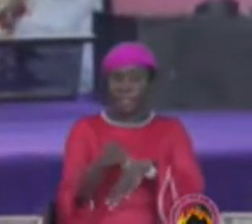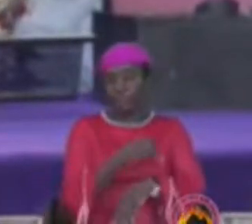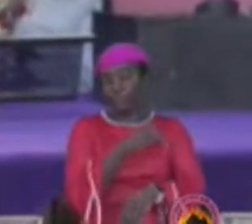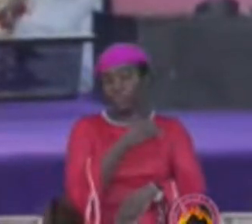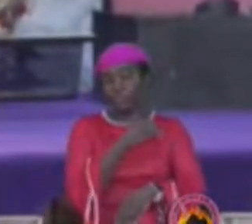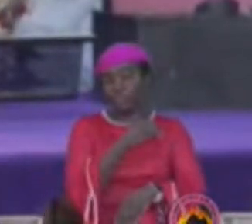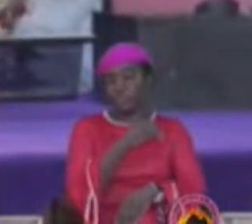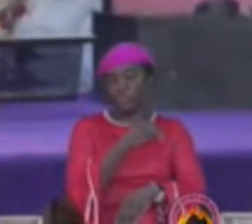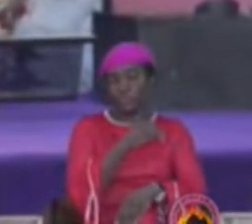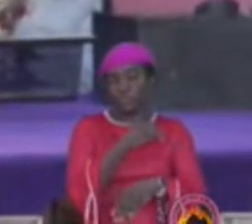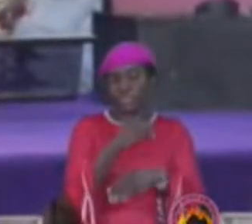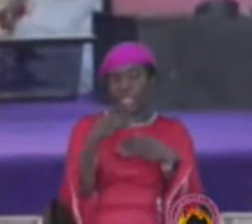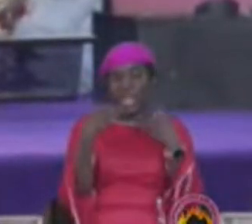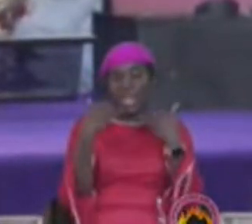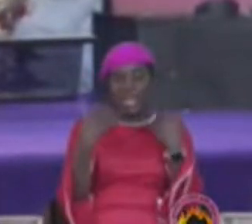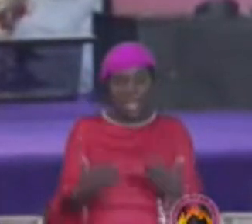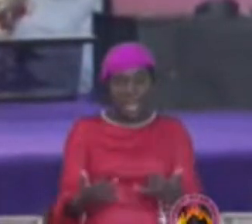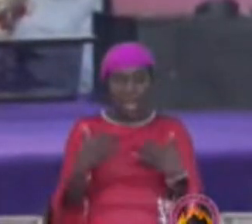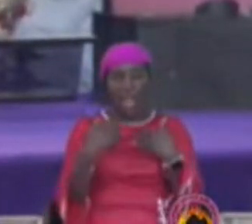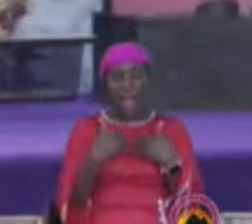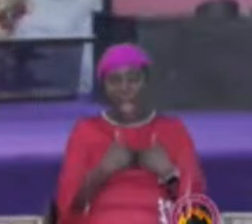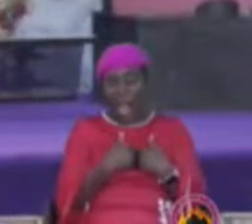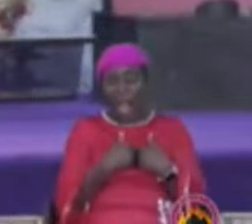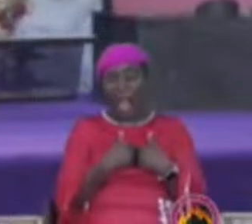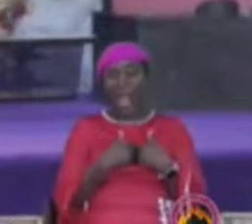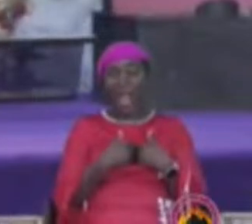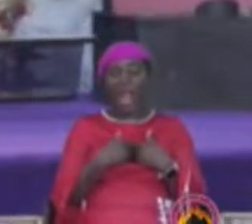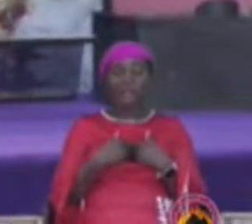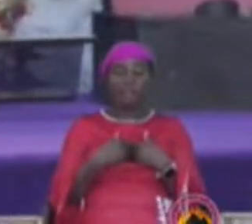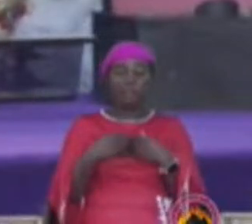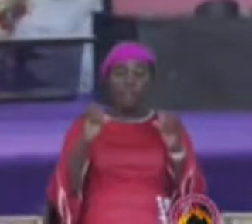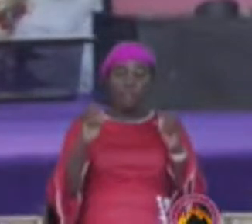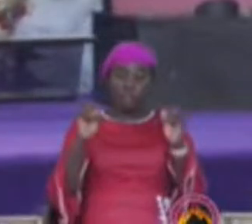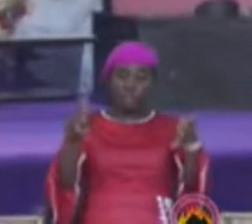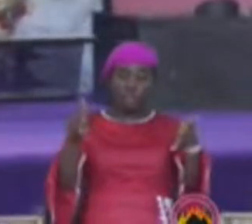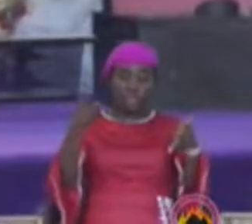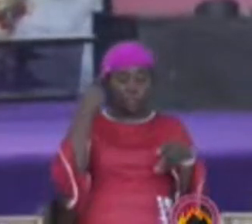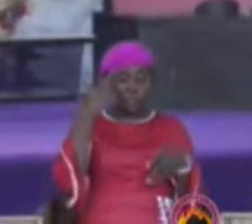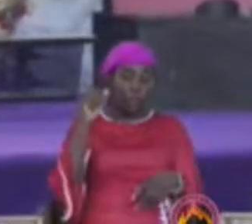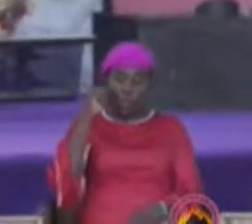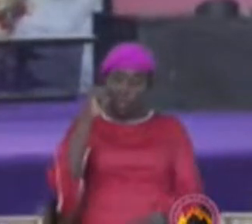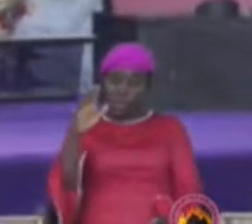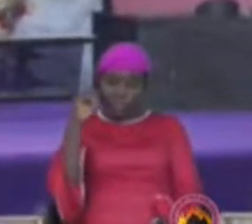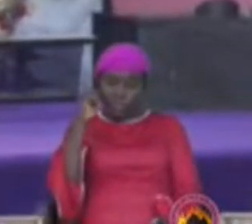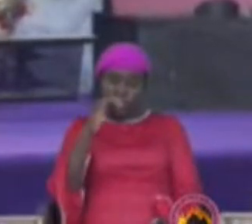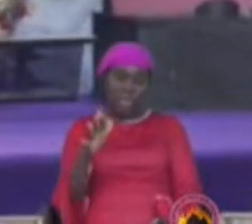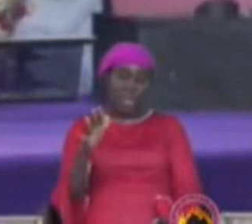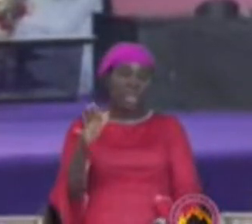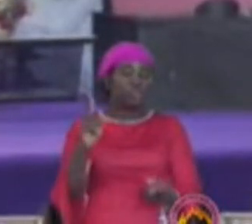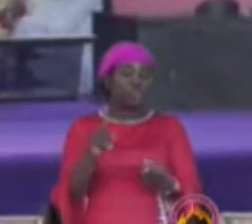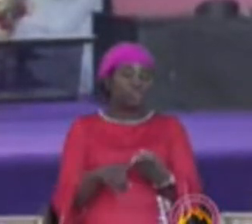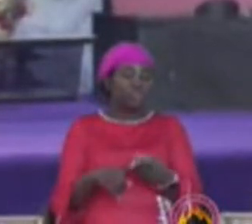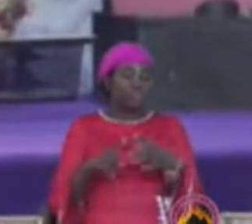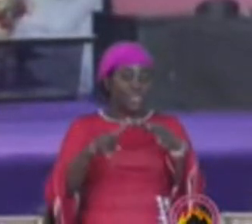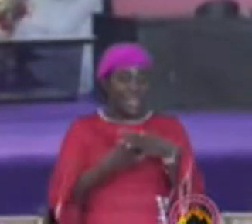for women in the ministry to empower them in the bakery industry.